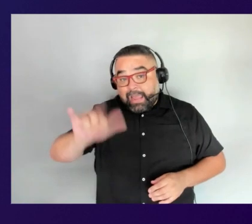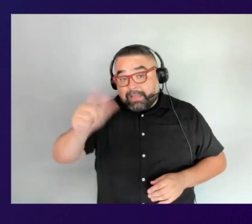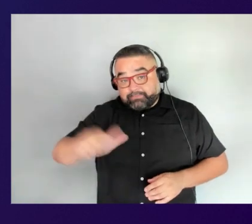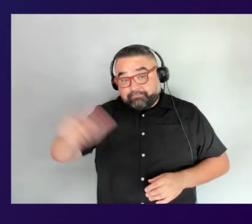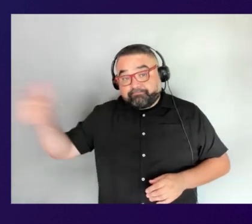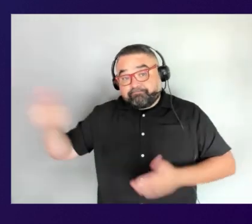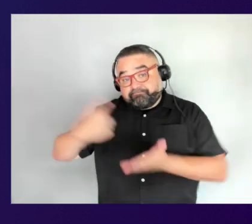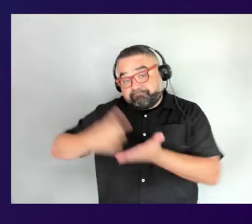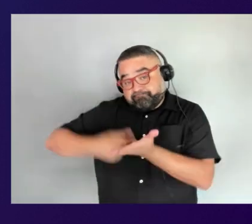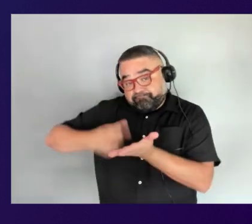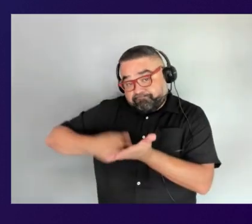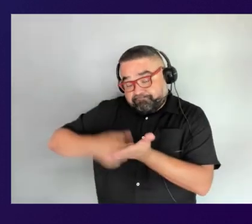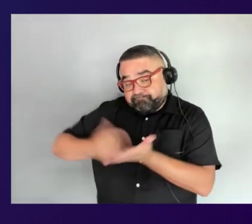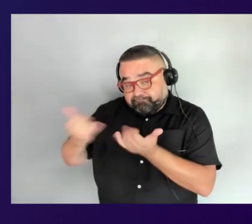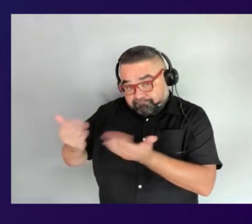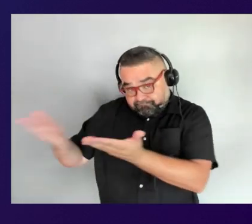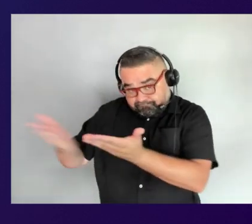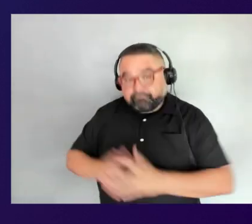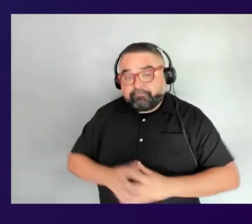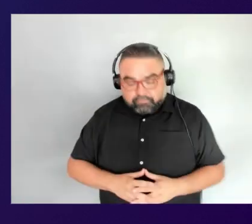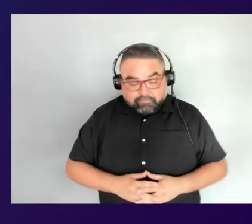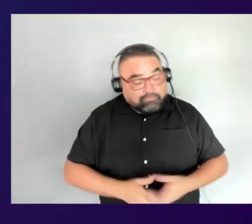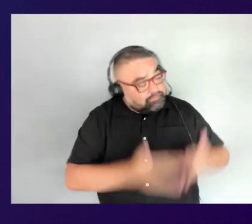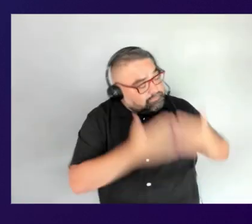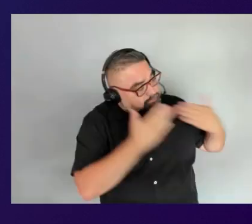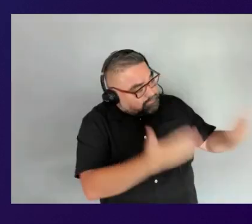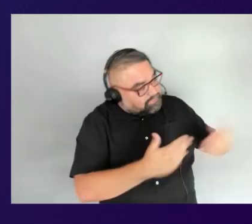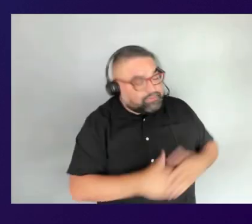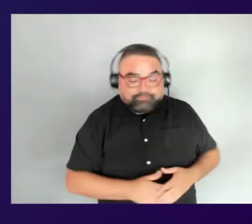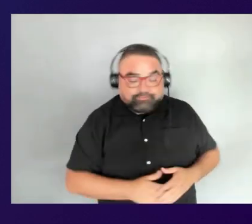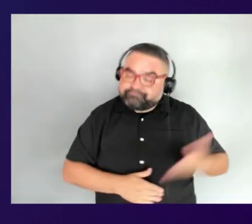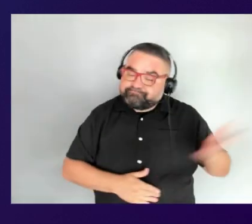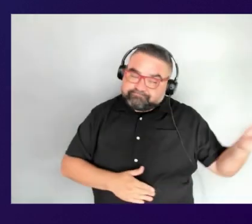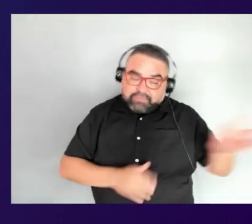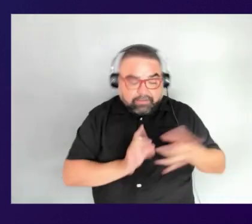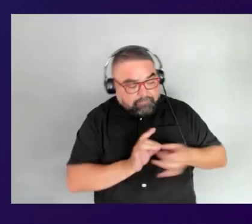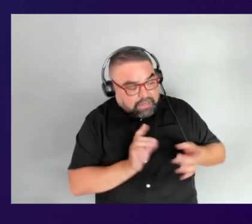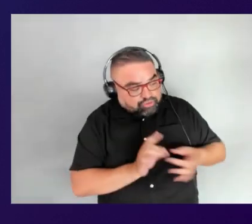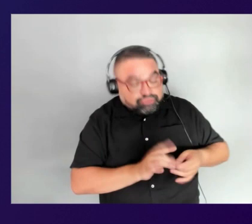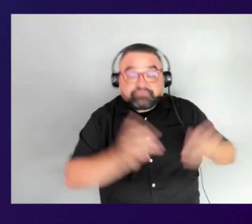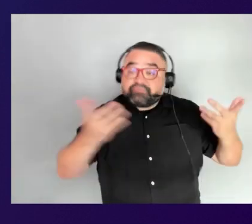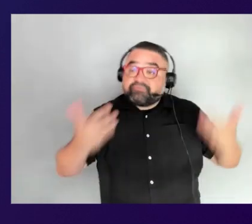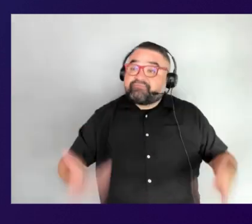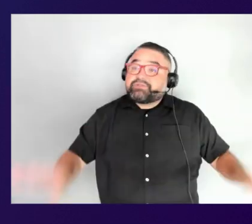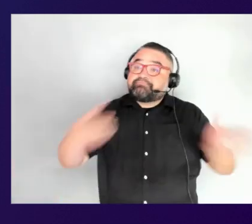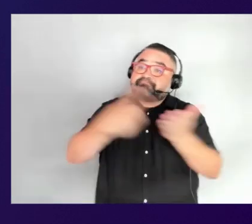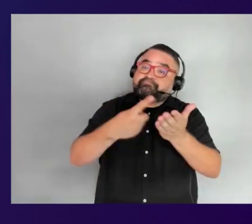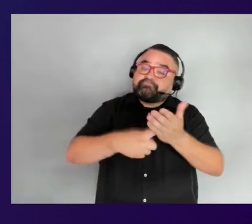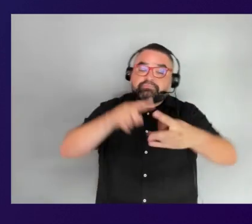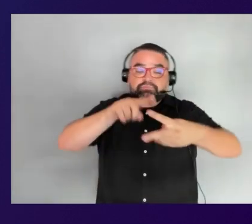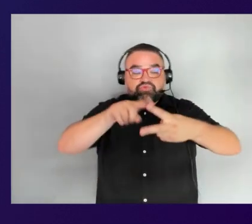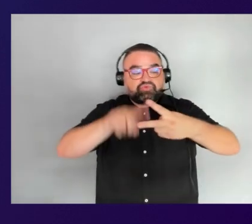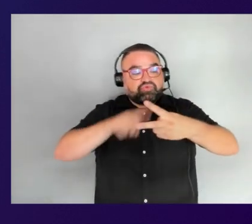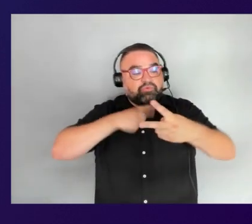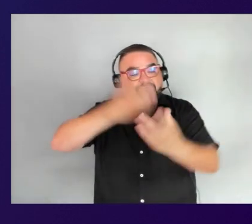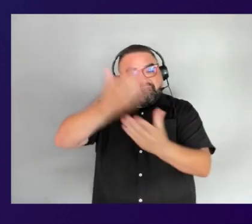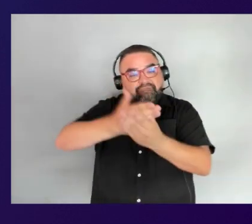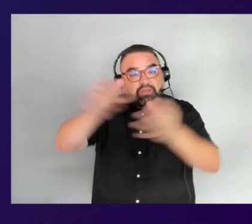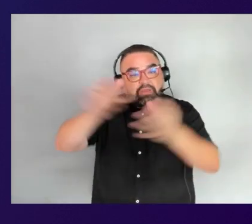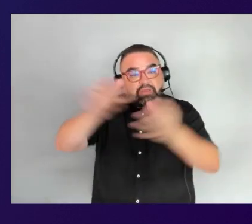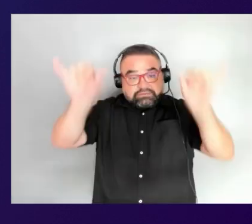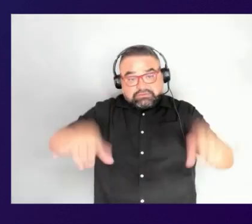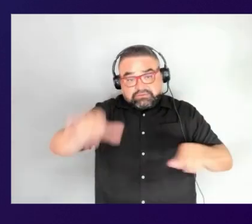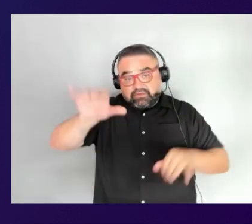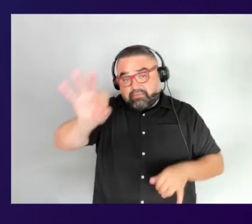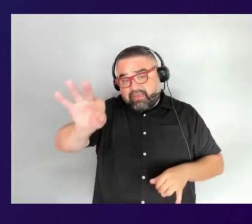systems. Thanks, Dave. So as Dave mentioned, I'm going to be talking about the other 2 file systems in the Amazon FSx family that